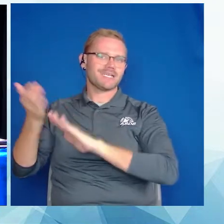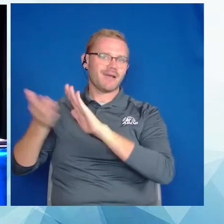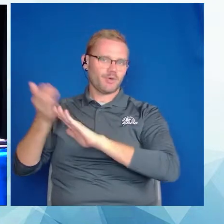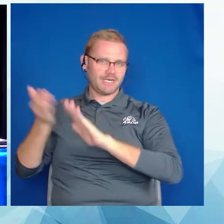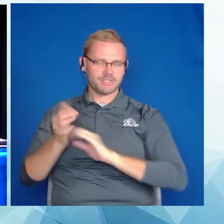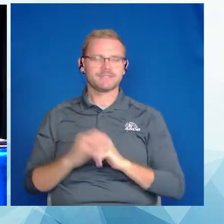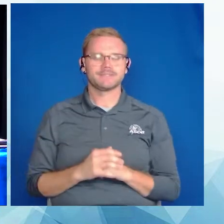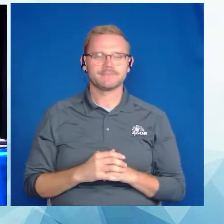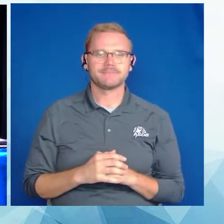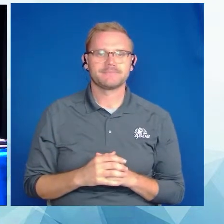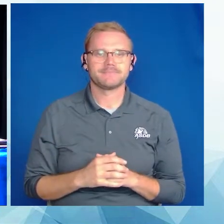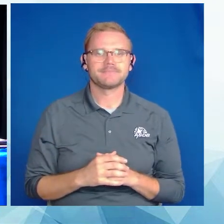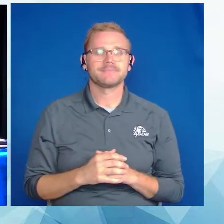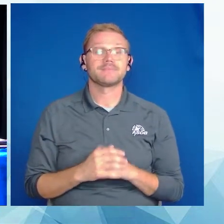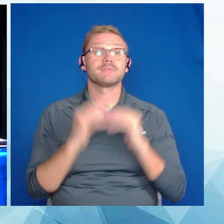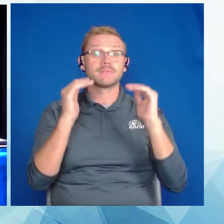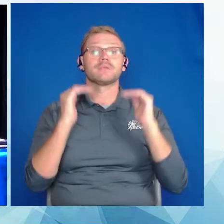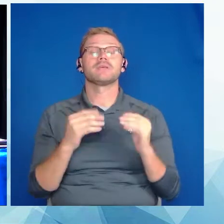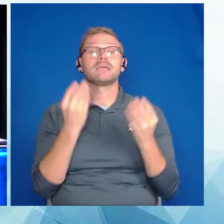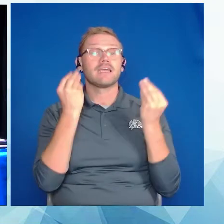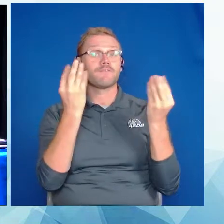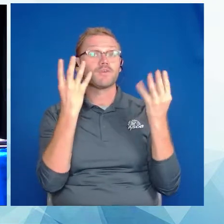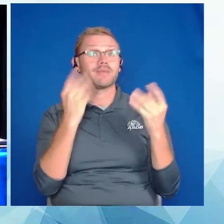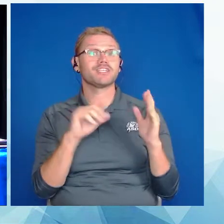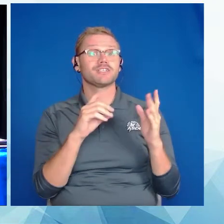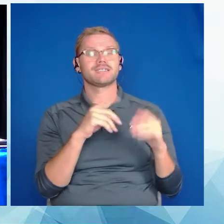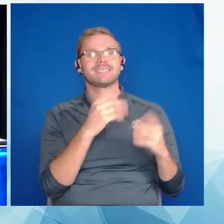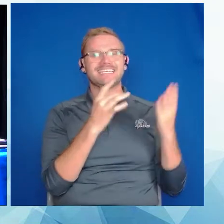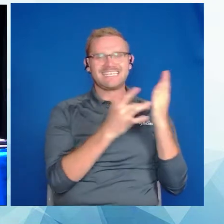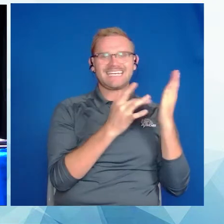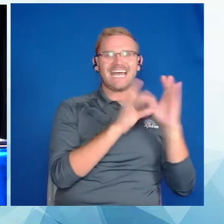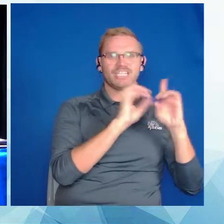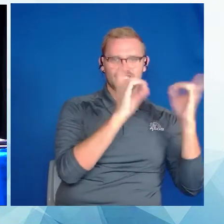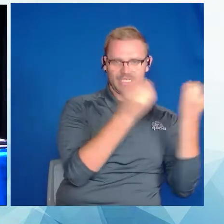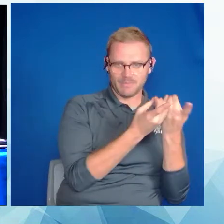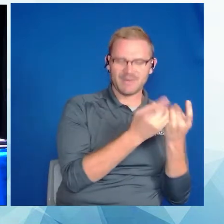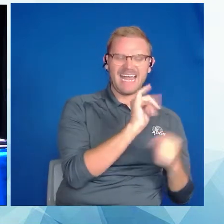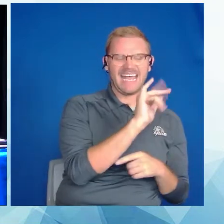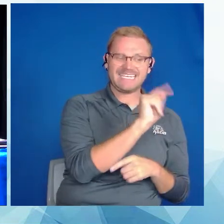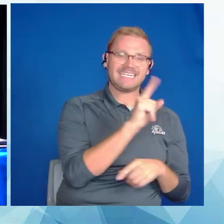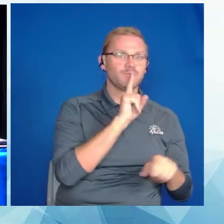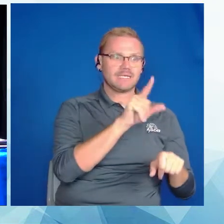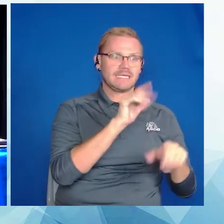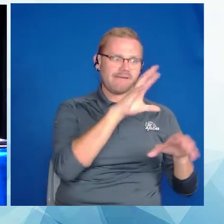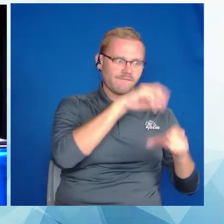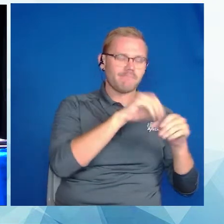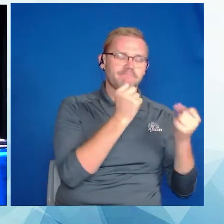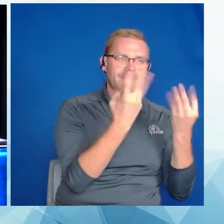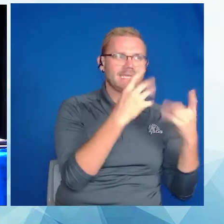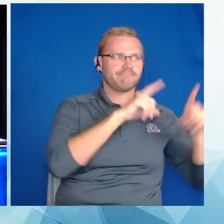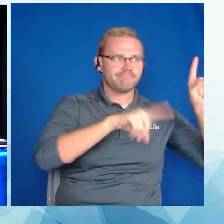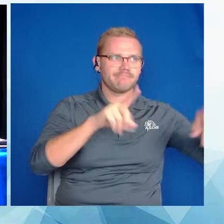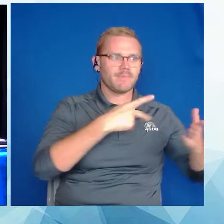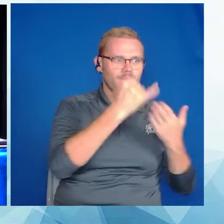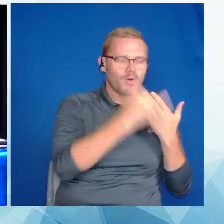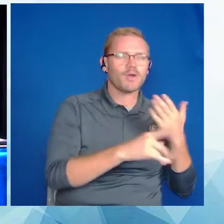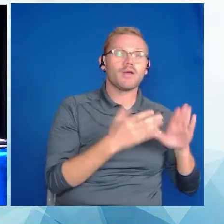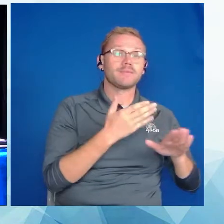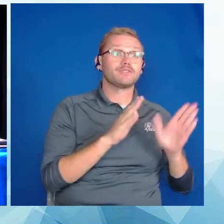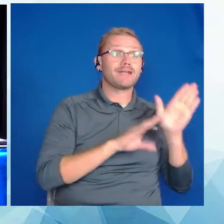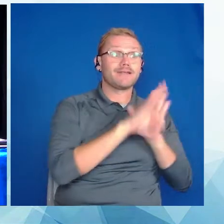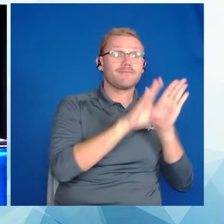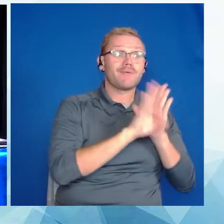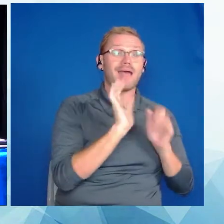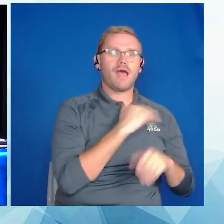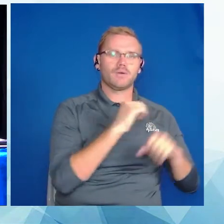operations. The Information Technology Department continues to work on numerous activities, enhancing our technical